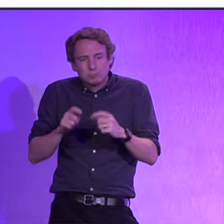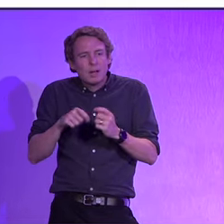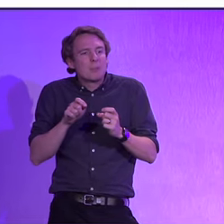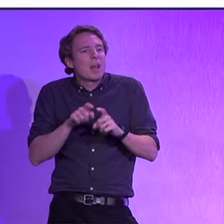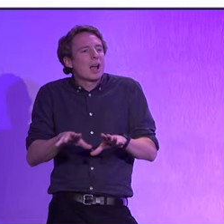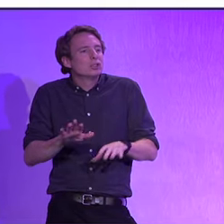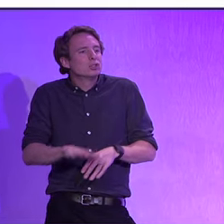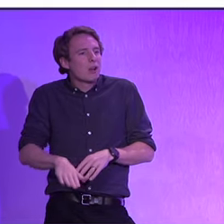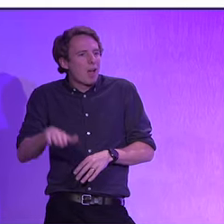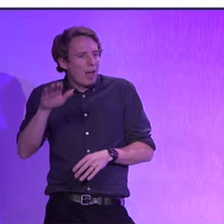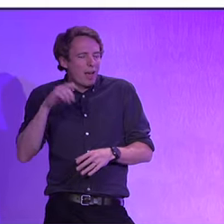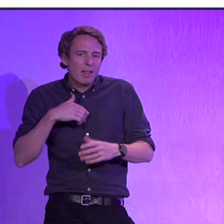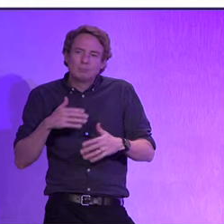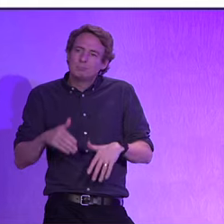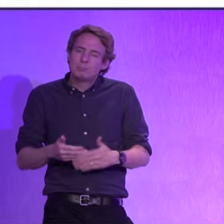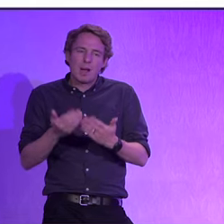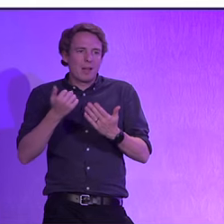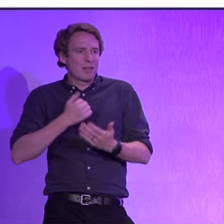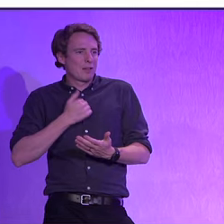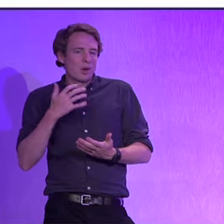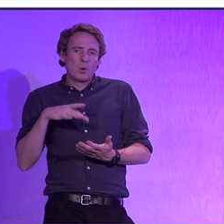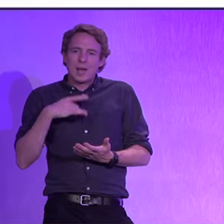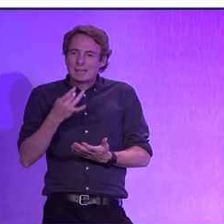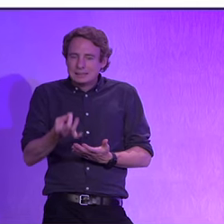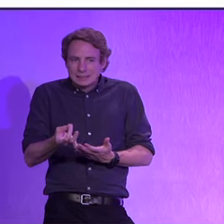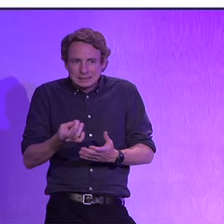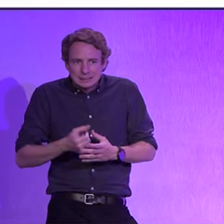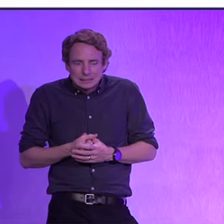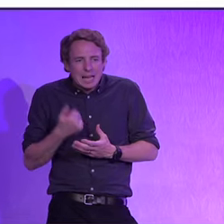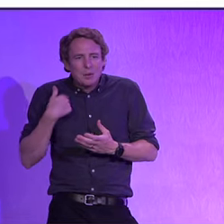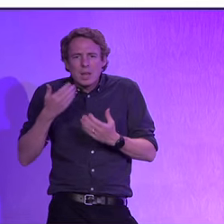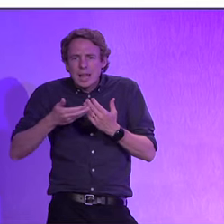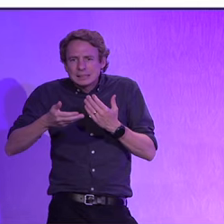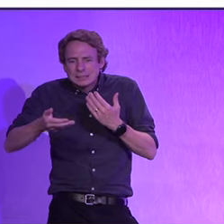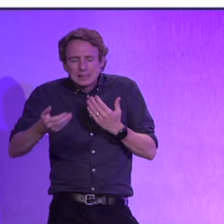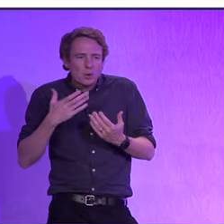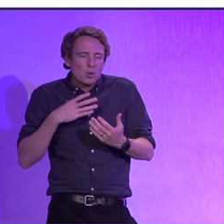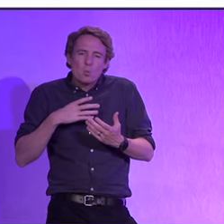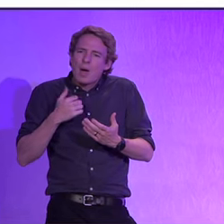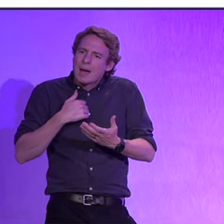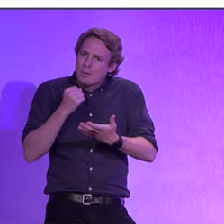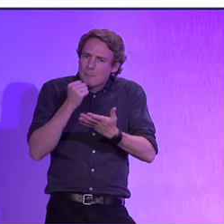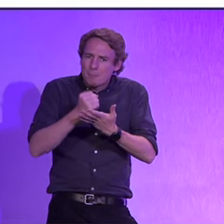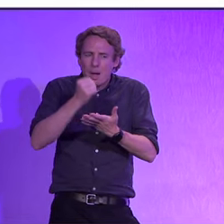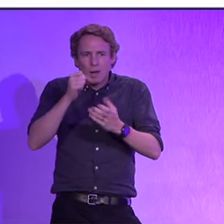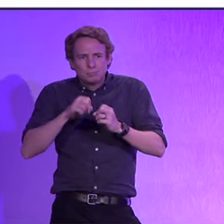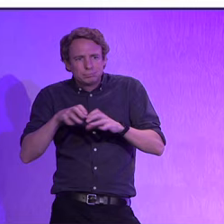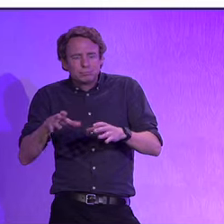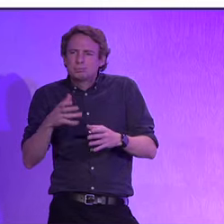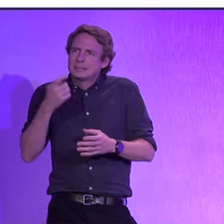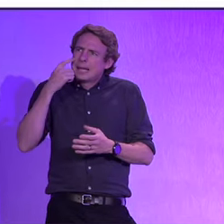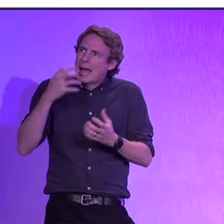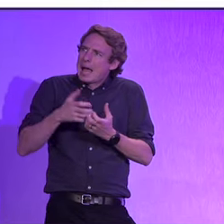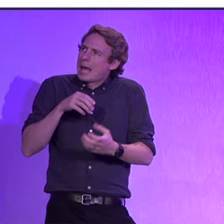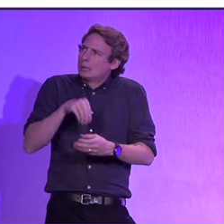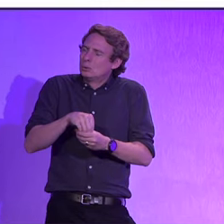code becomes as a child, birthed from our own essence, a legate of our legacy, and we strive to leave our mark upon the work as we seek to